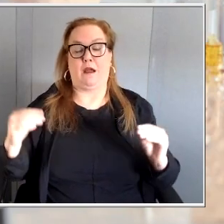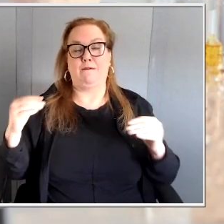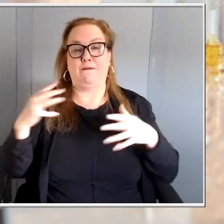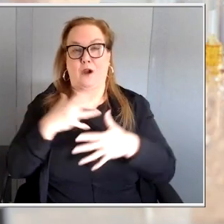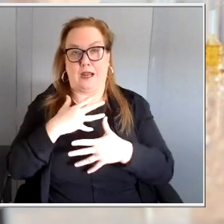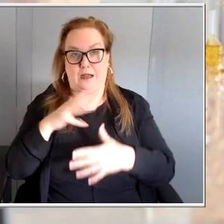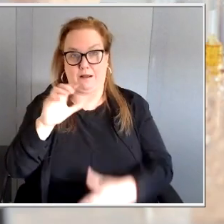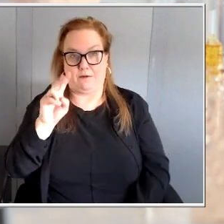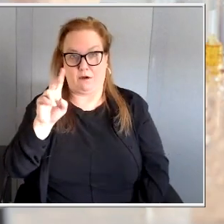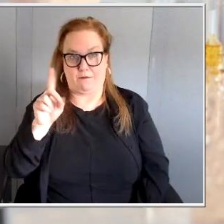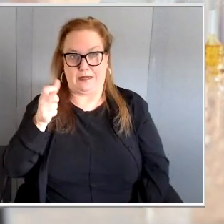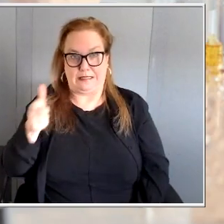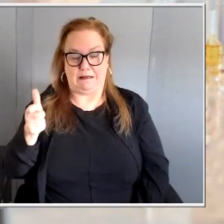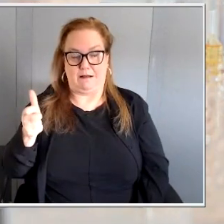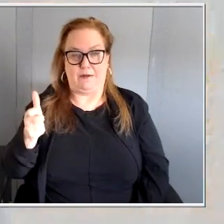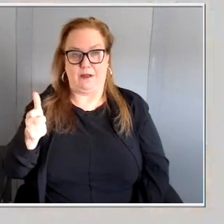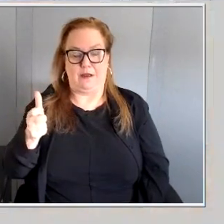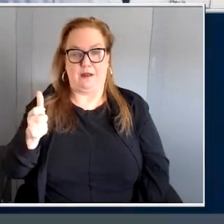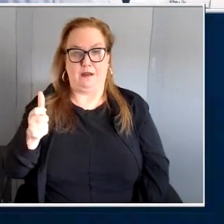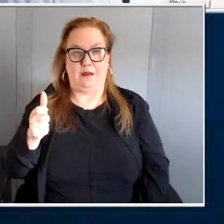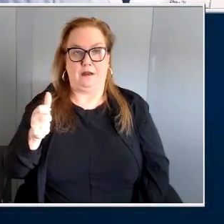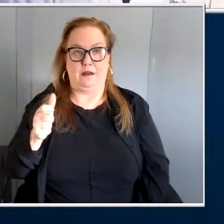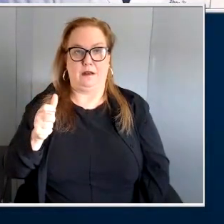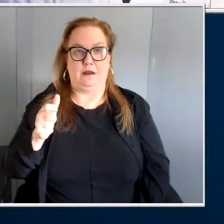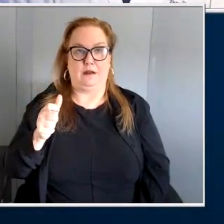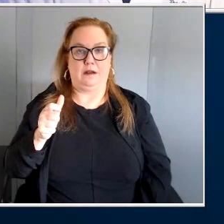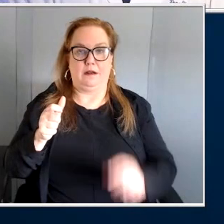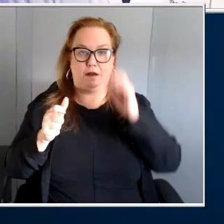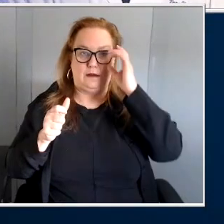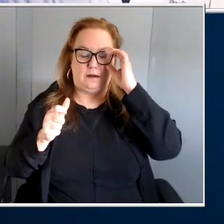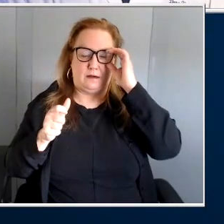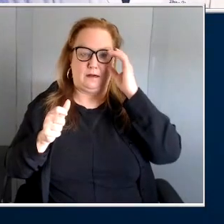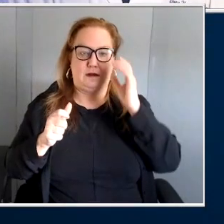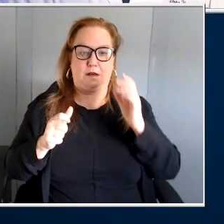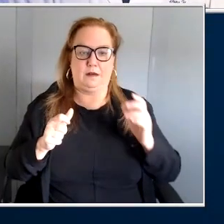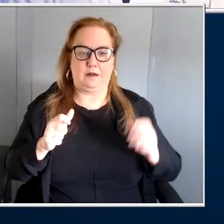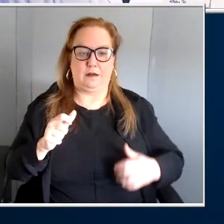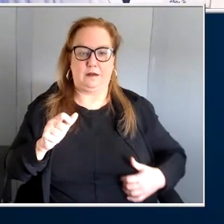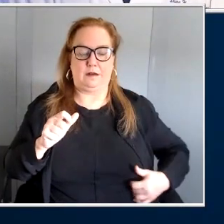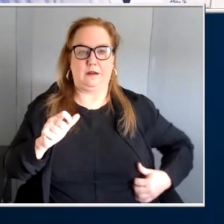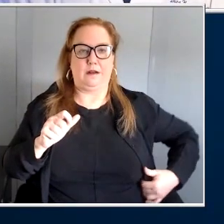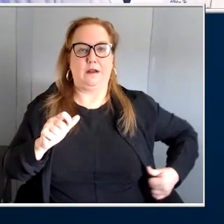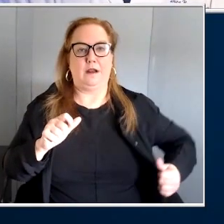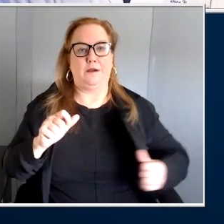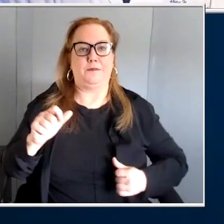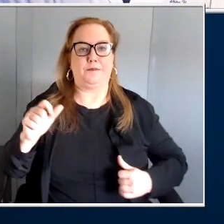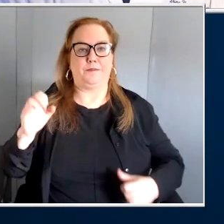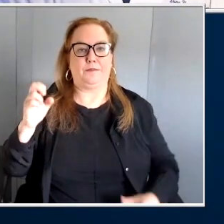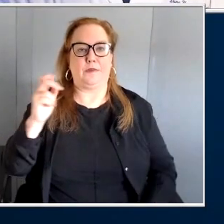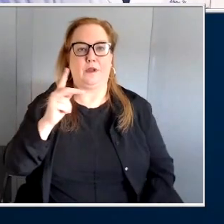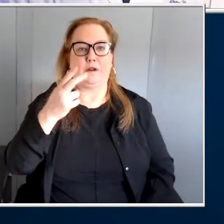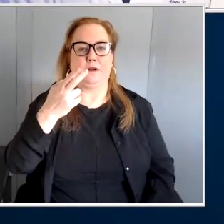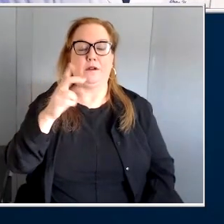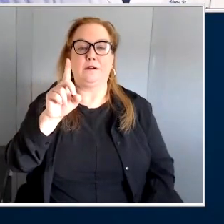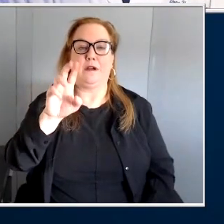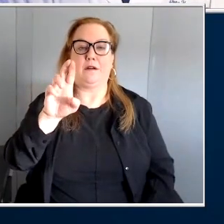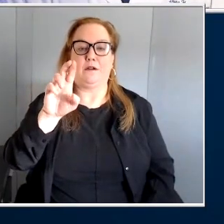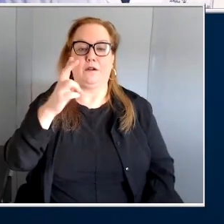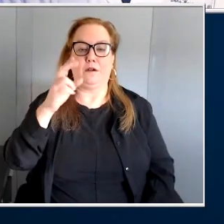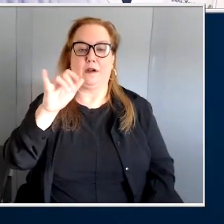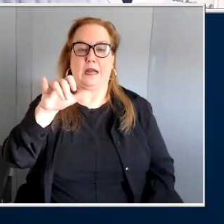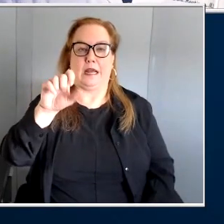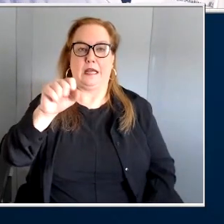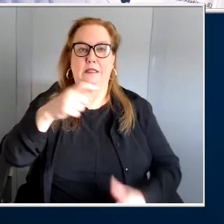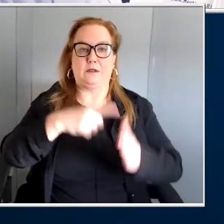COVID. I keep turning to my ID colleagues here, but first I want to turn to Dr. Hayes. What do you think about